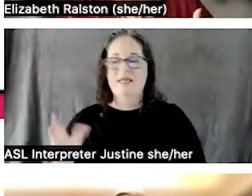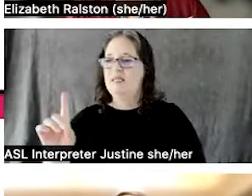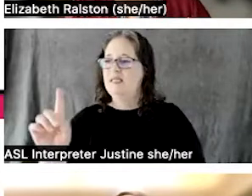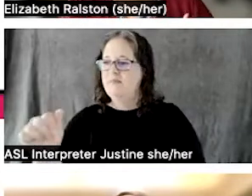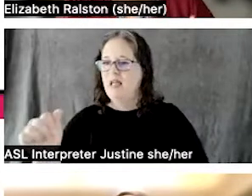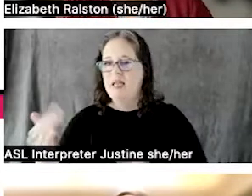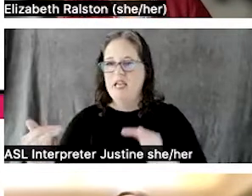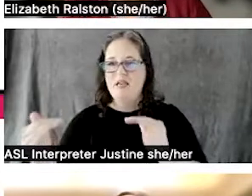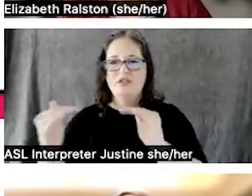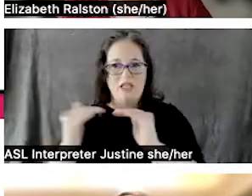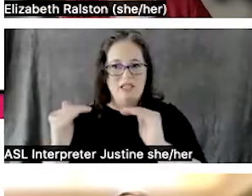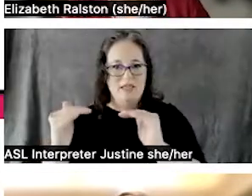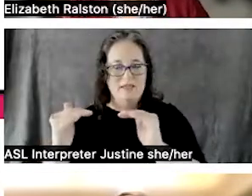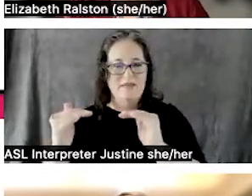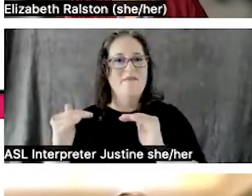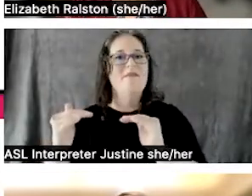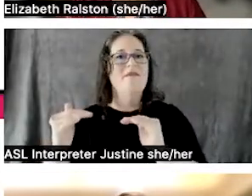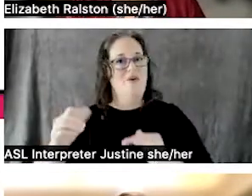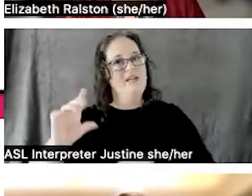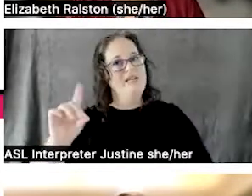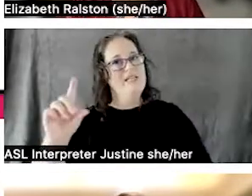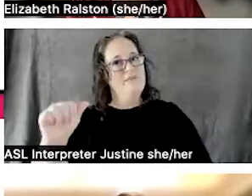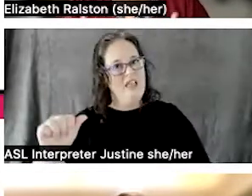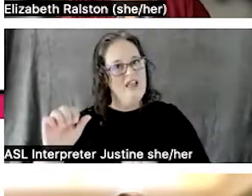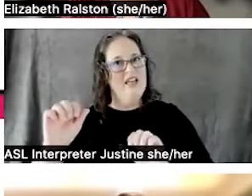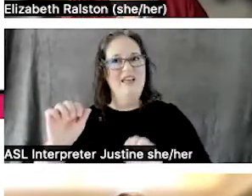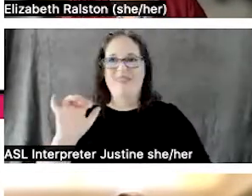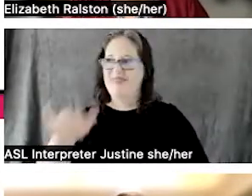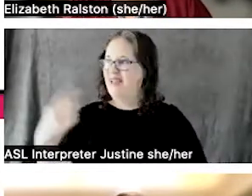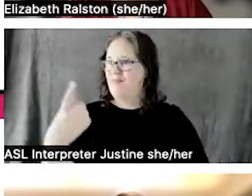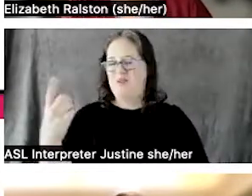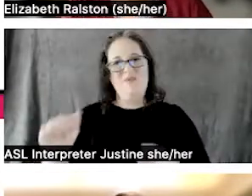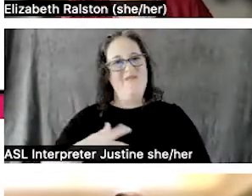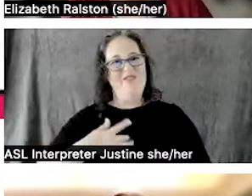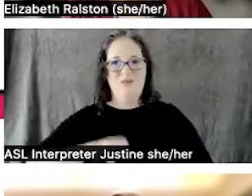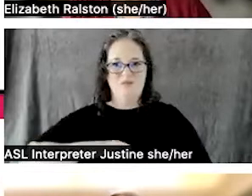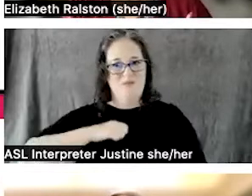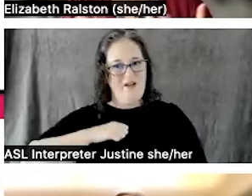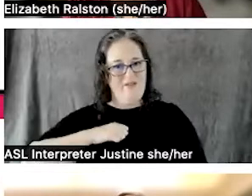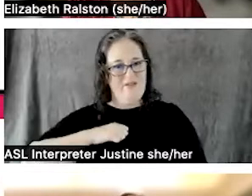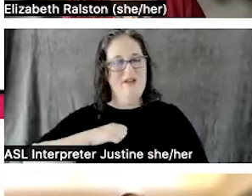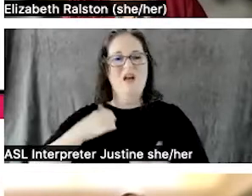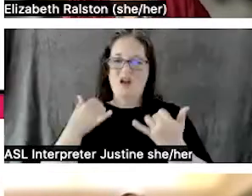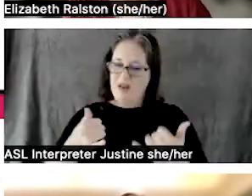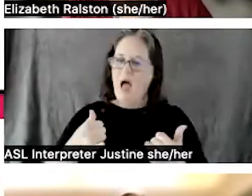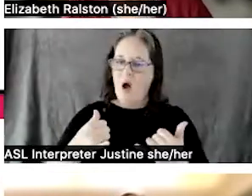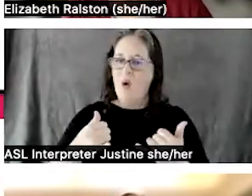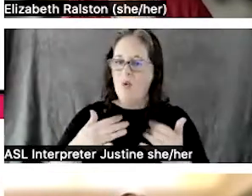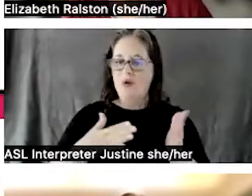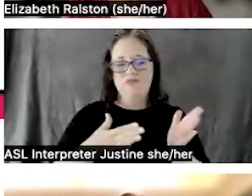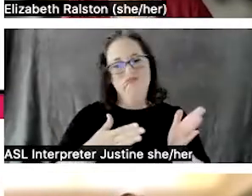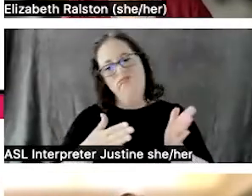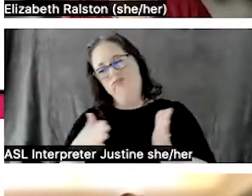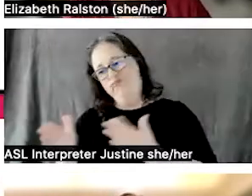Disability is something to be proud of, and there's a lot of movement in that direction, that disability is not something to